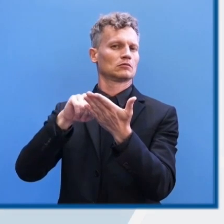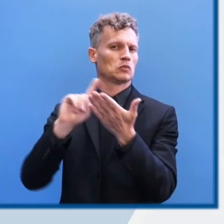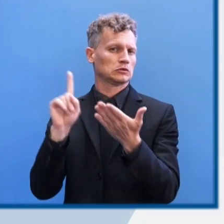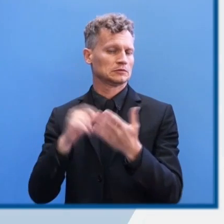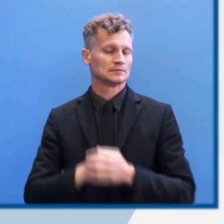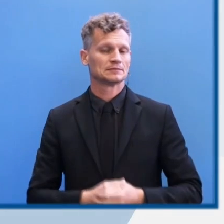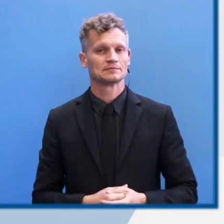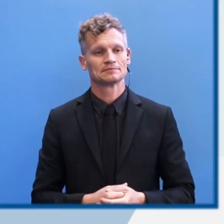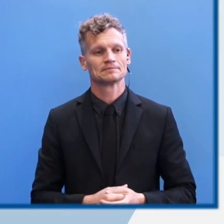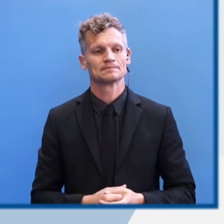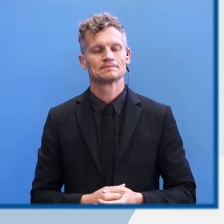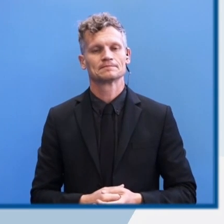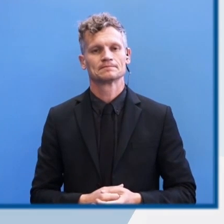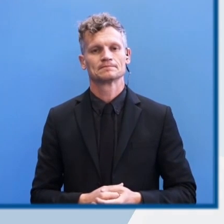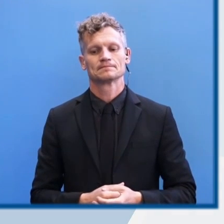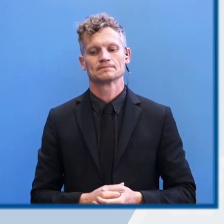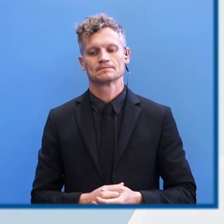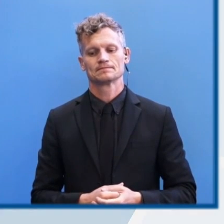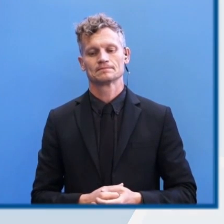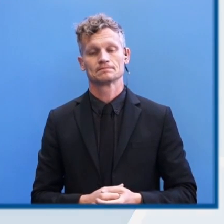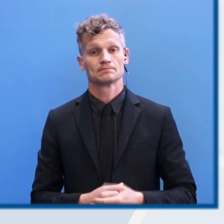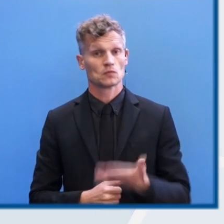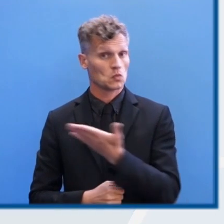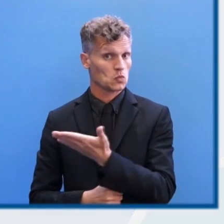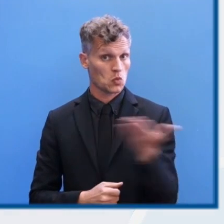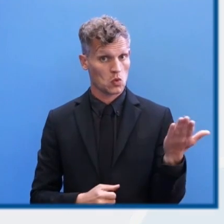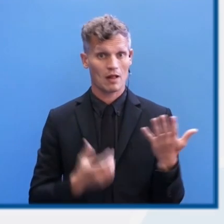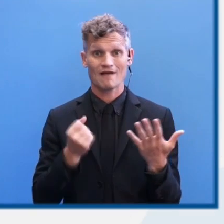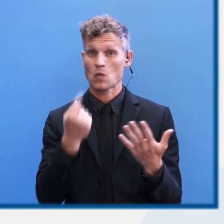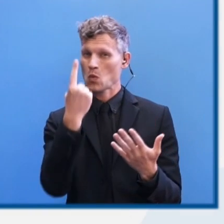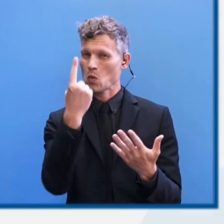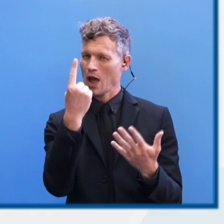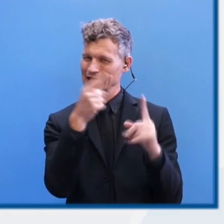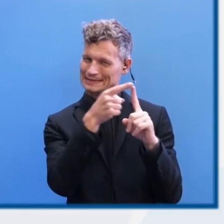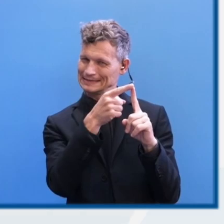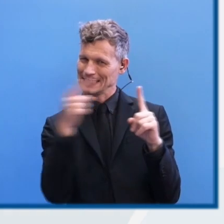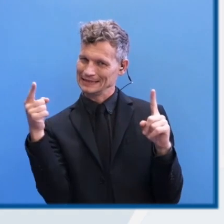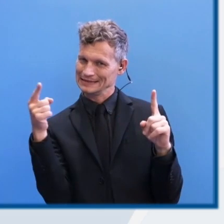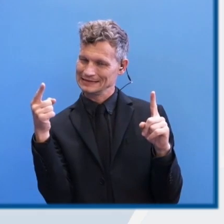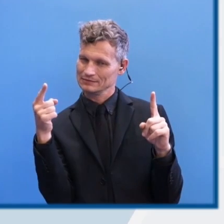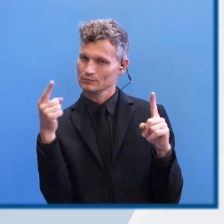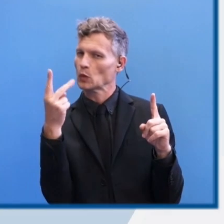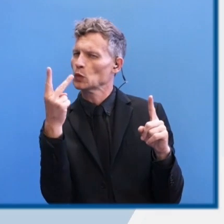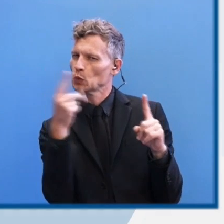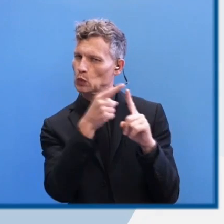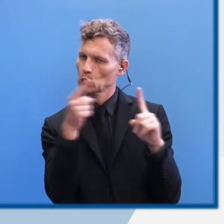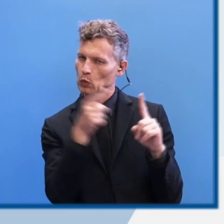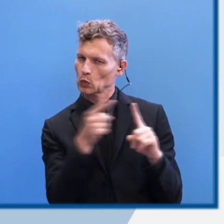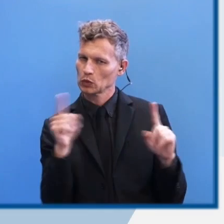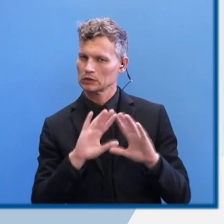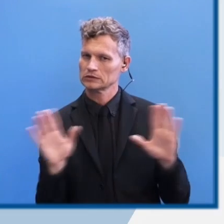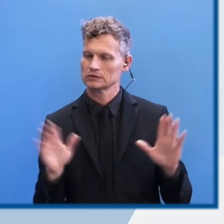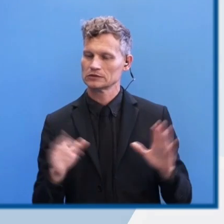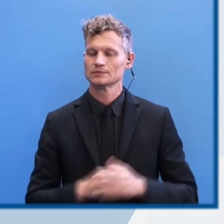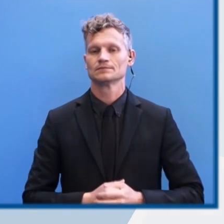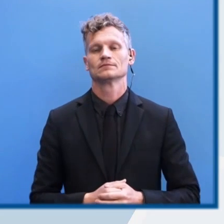action. So everybody has a sentence, or at the most 2. I'm going to start on